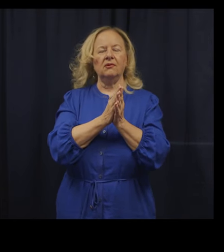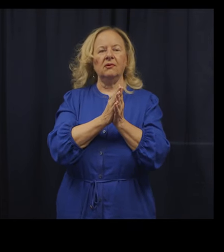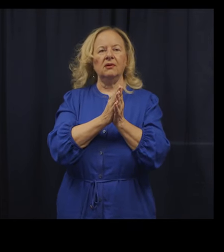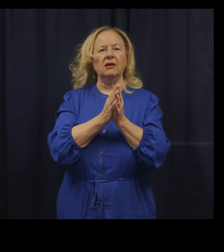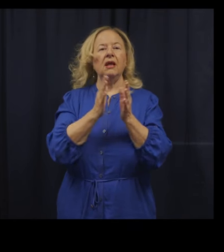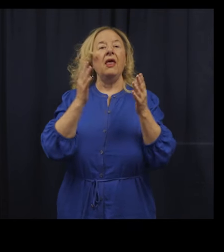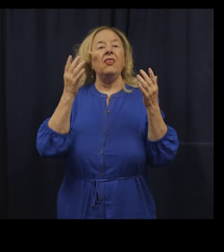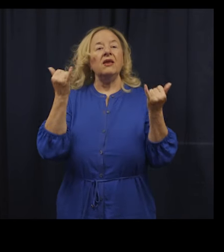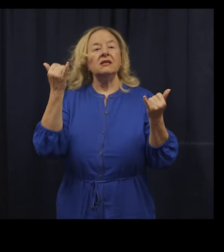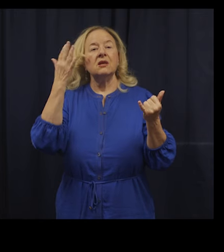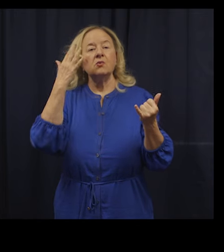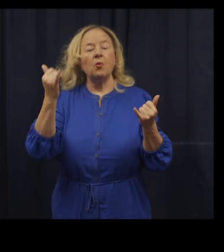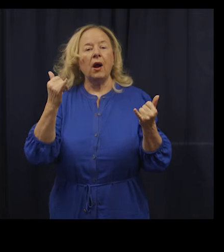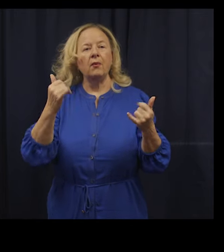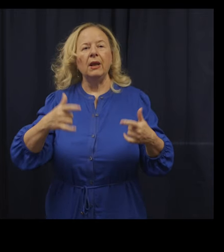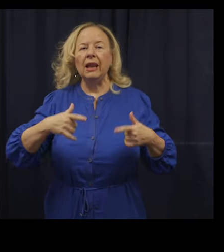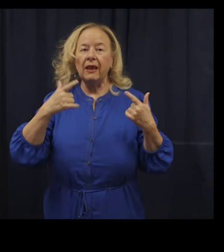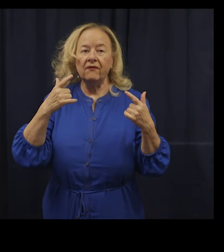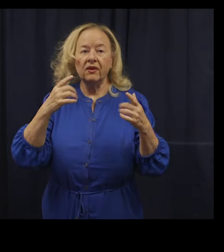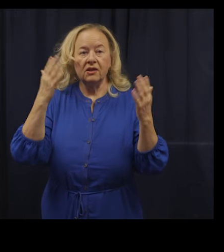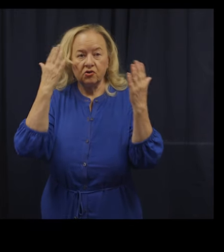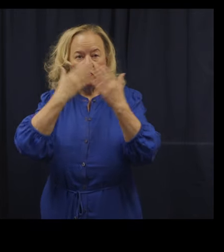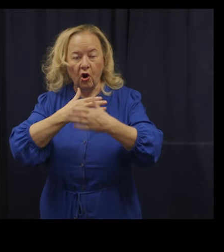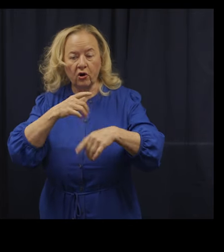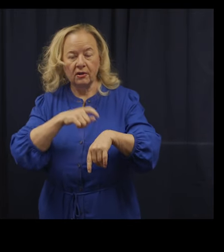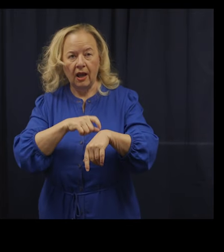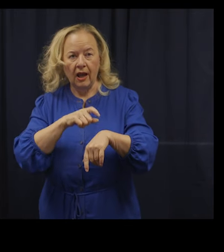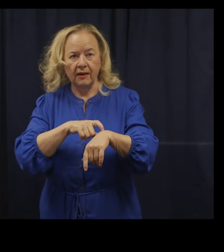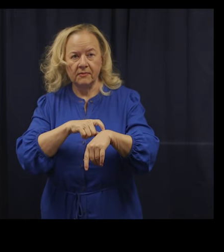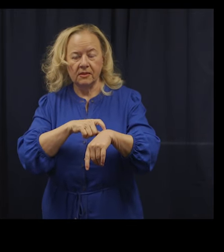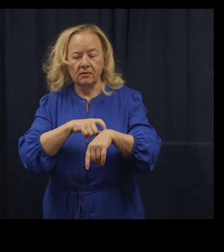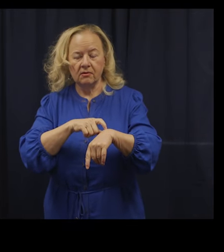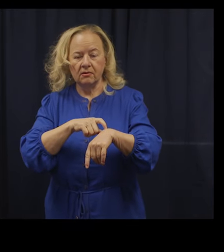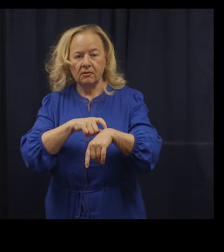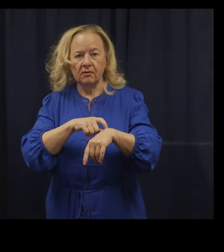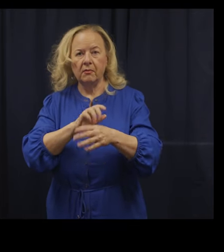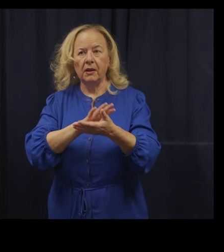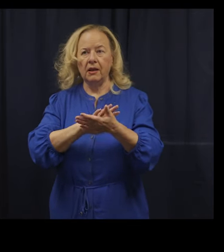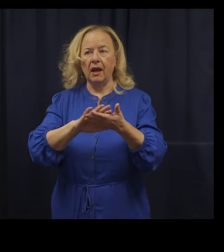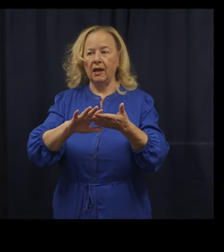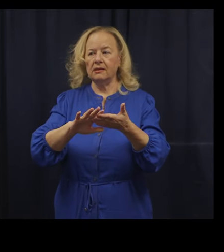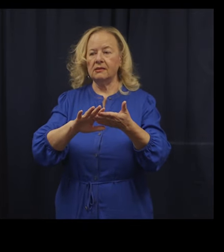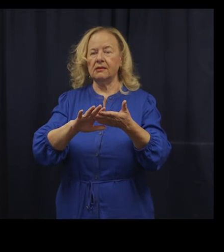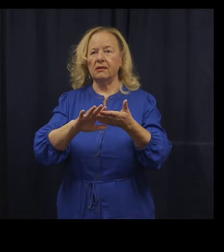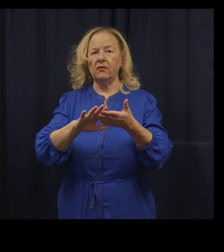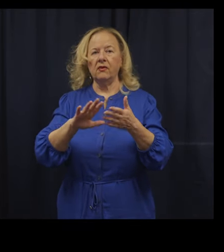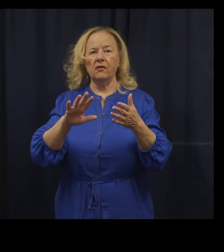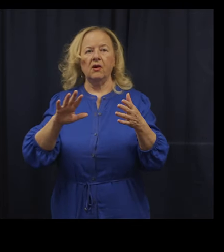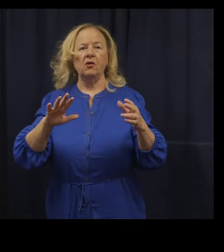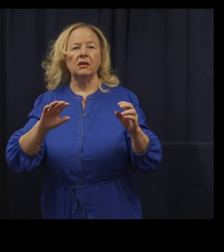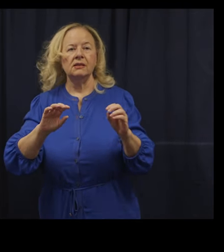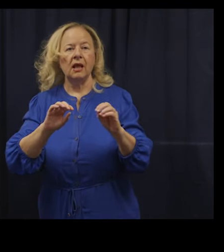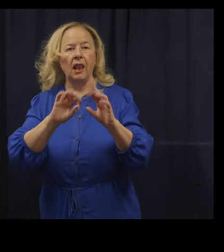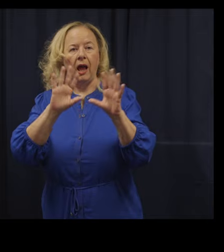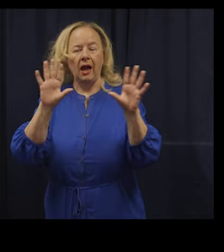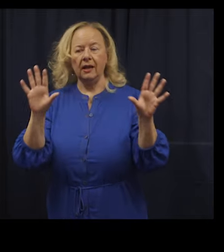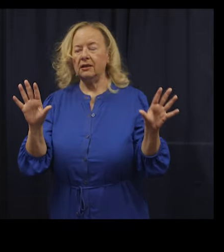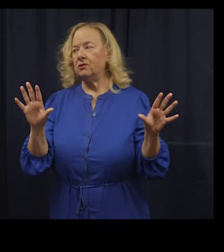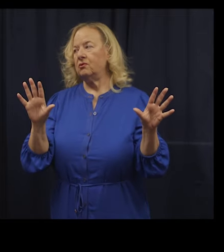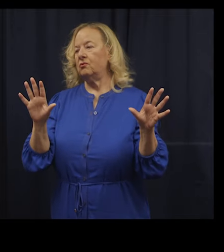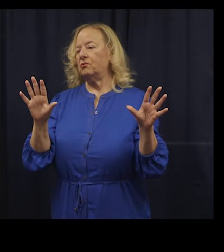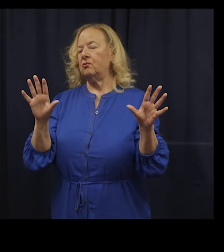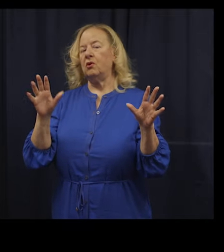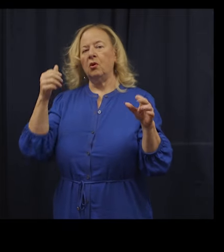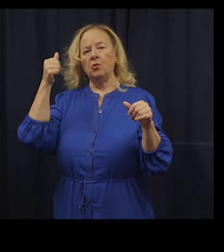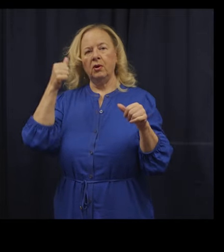this is why we live in such dark times. But the nice thing is, there is a light. Remember, in the